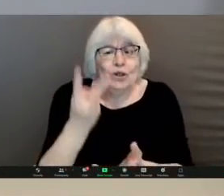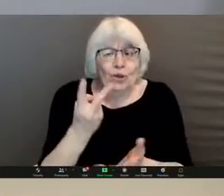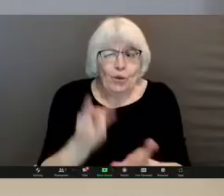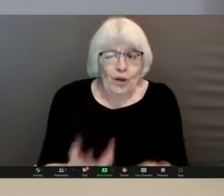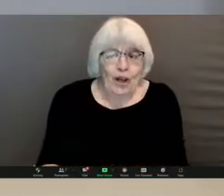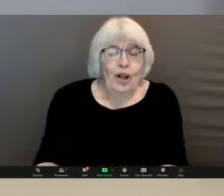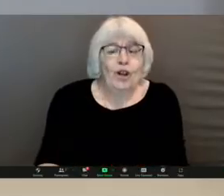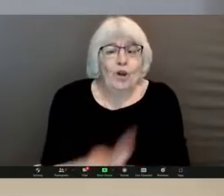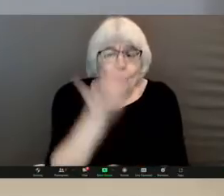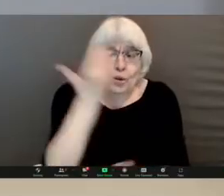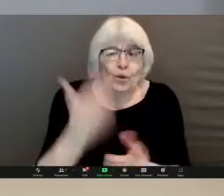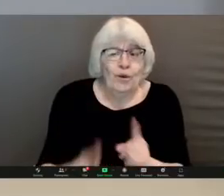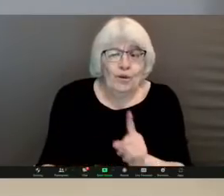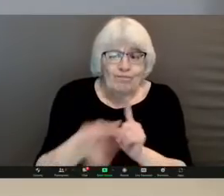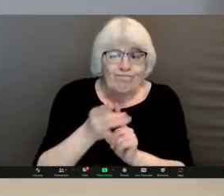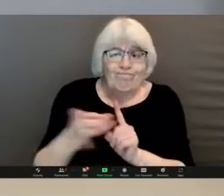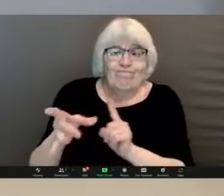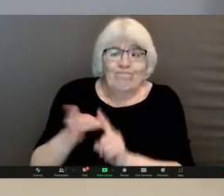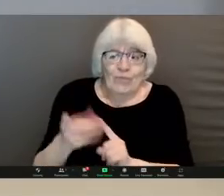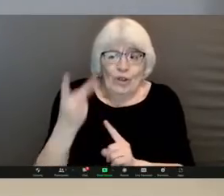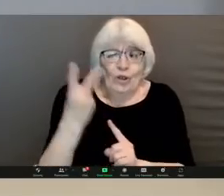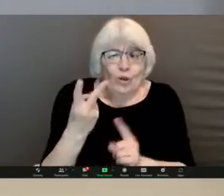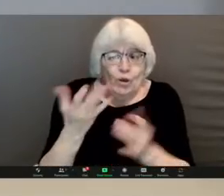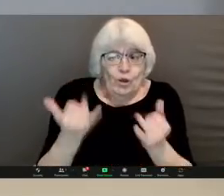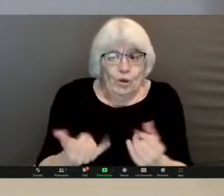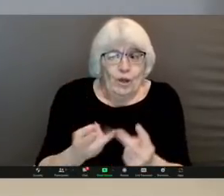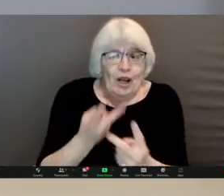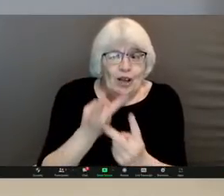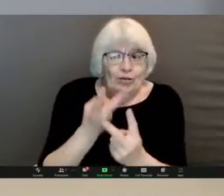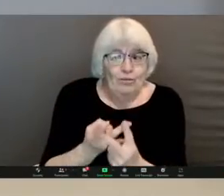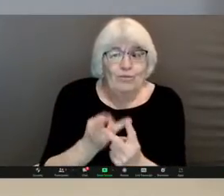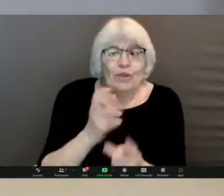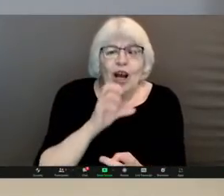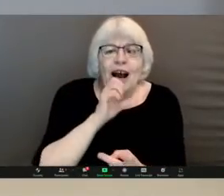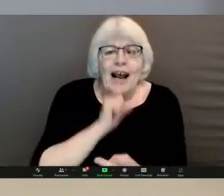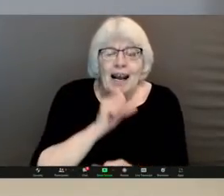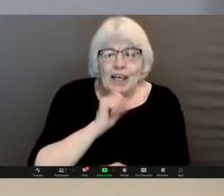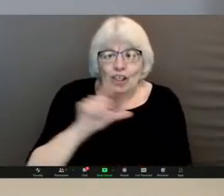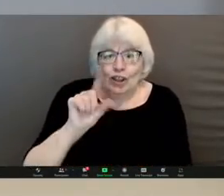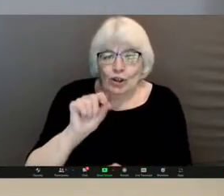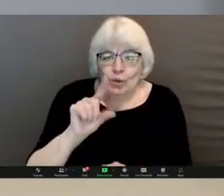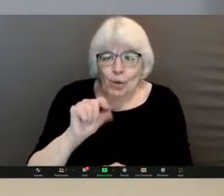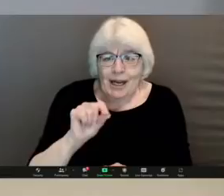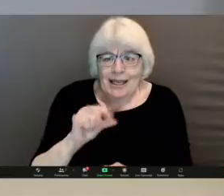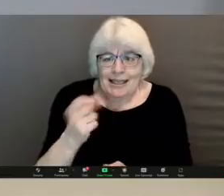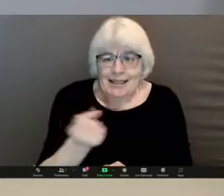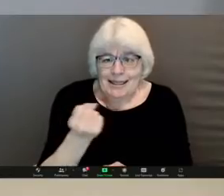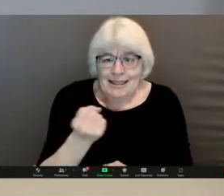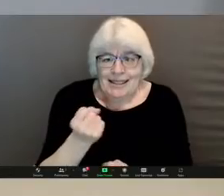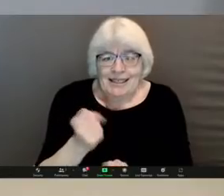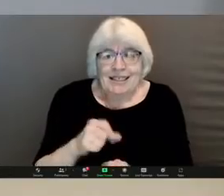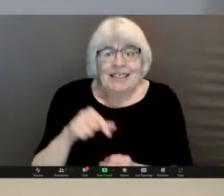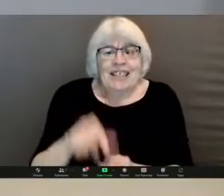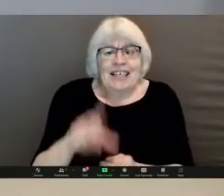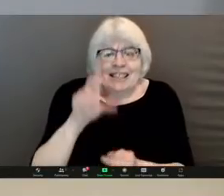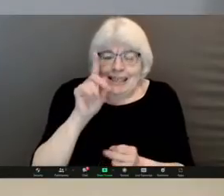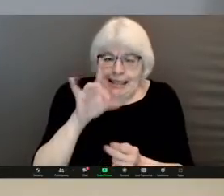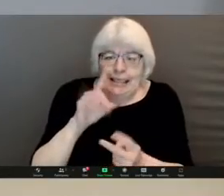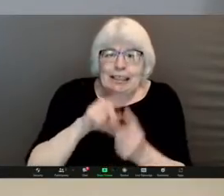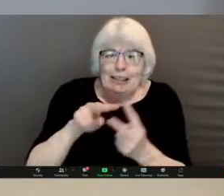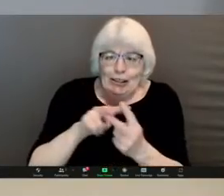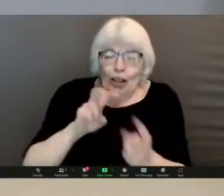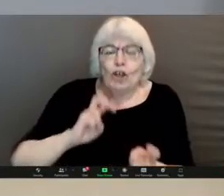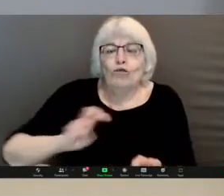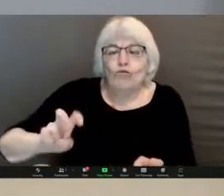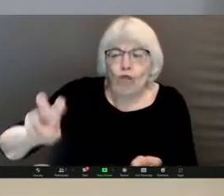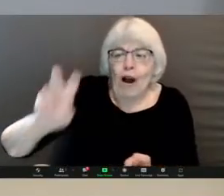traveled outside of Atlantic Canada. Contact tracing is complete, and they are self-isolating. There are a number of flight